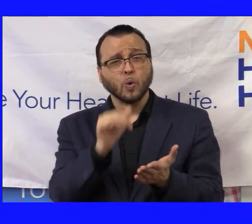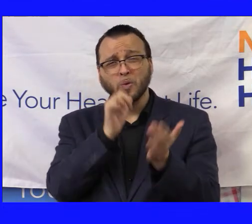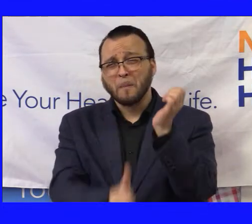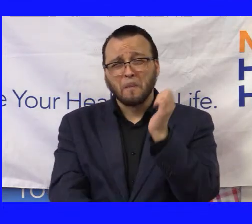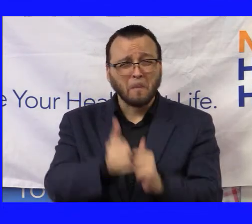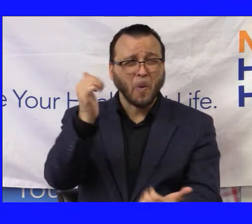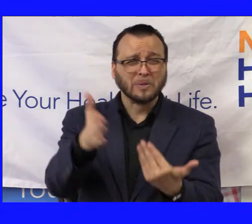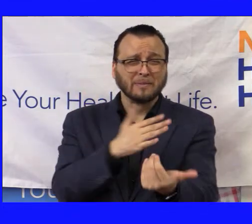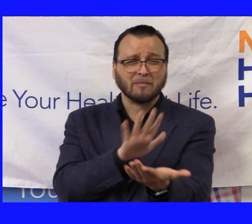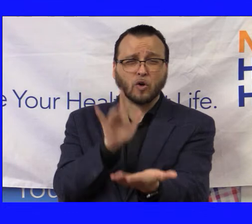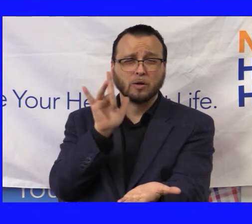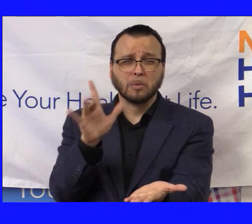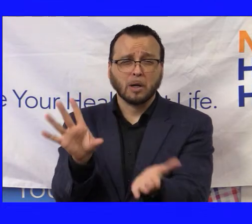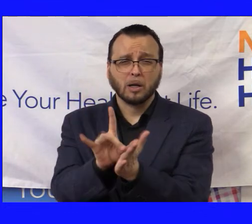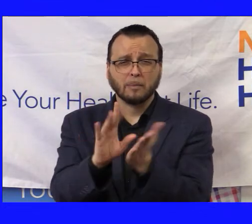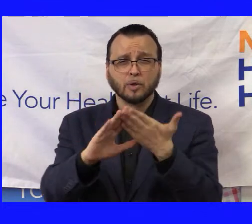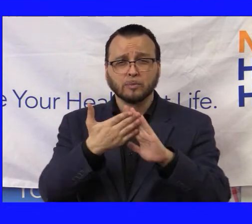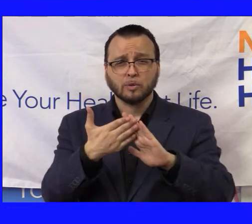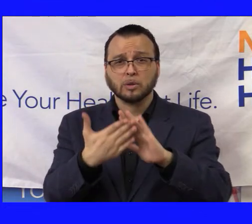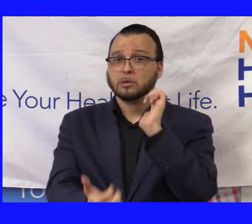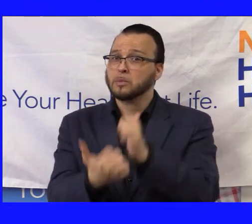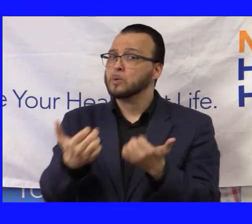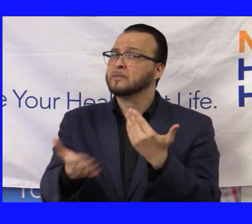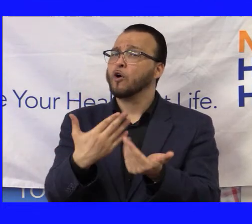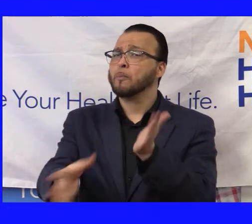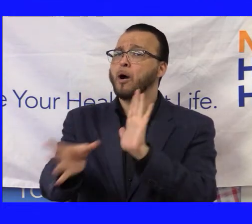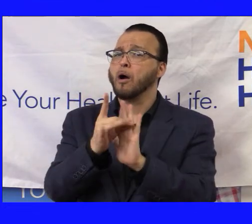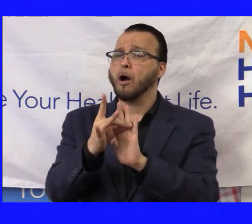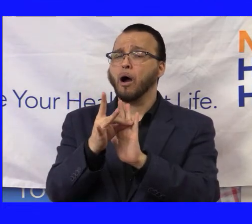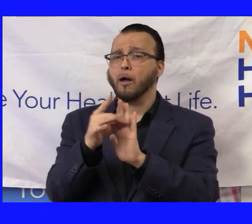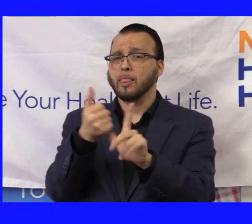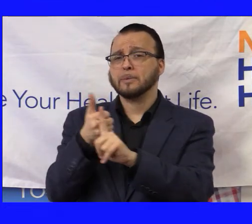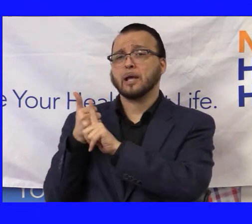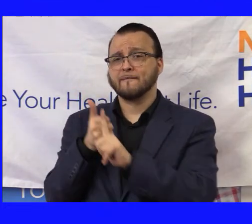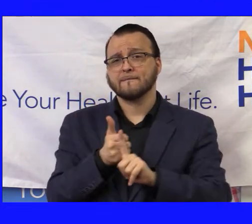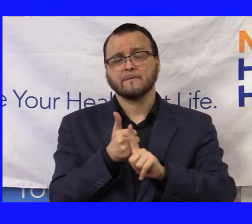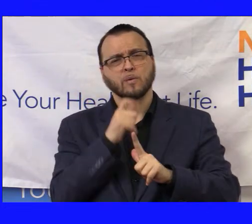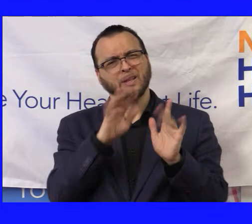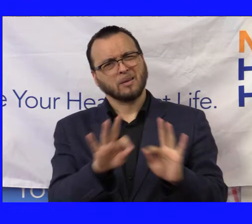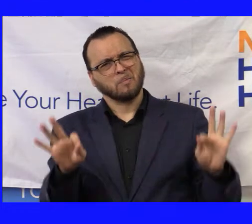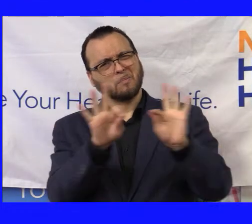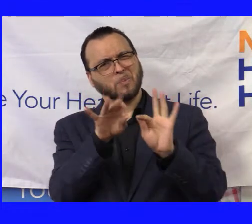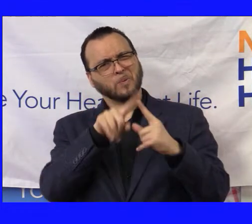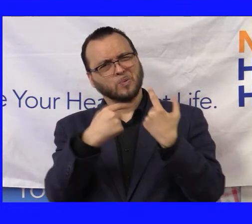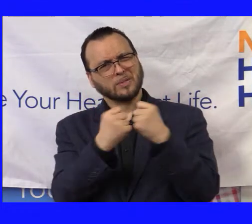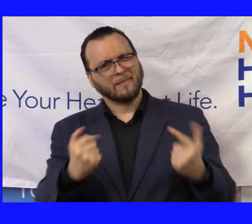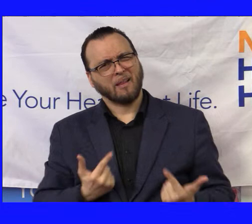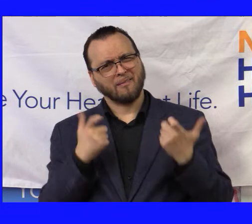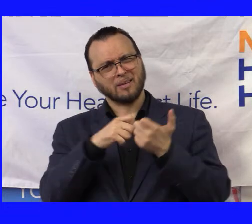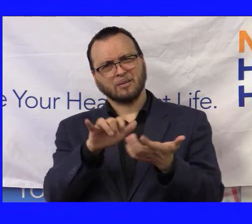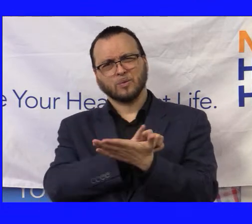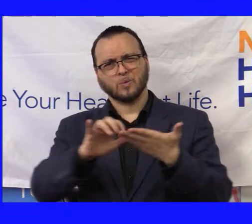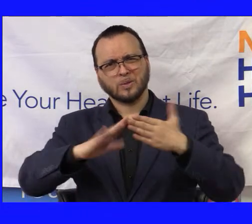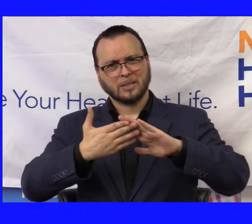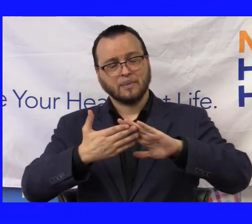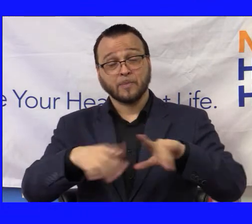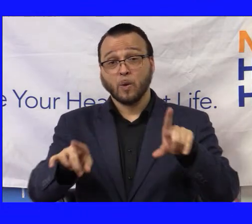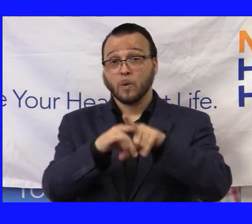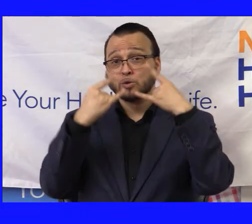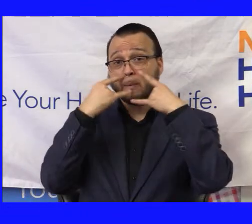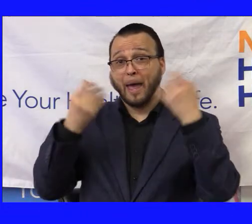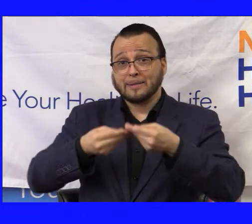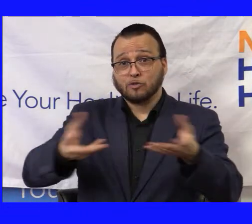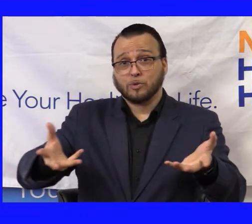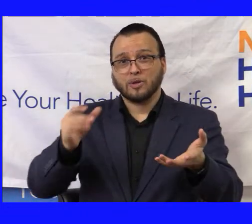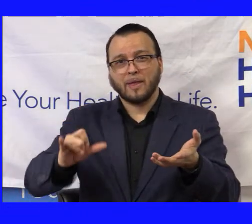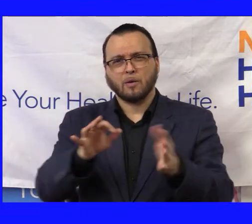that are the most vulnerable people themselves. So it's been really important to saving lives in New York City. And then also mask distribution, we all know, has been a